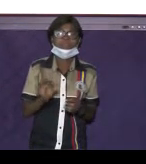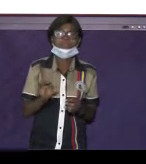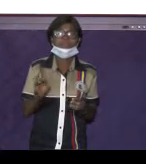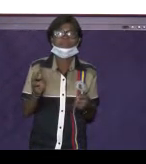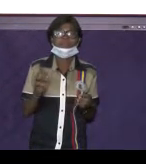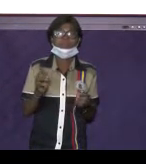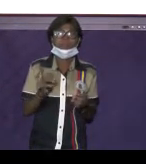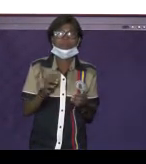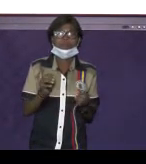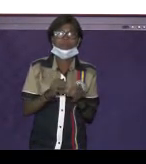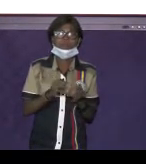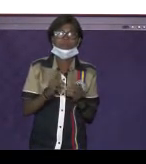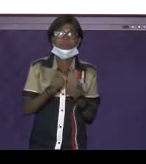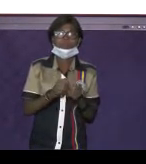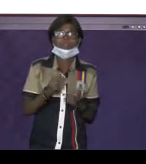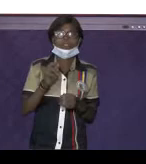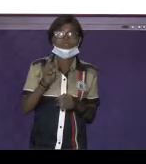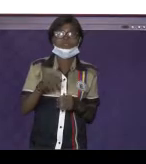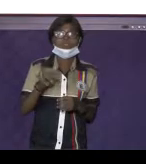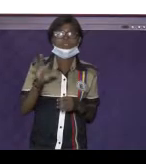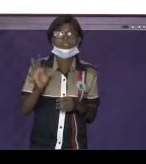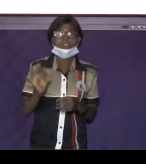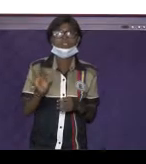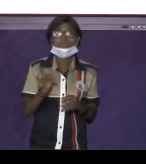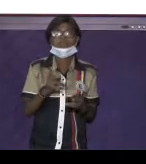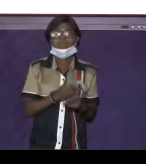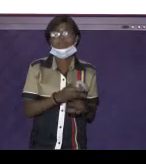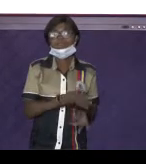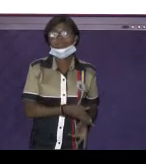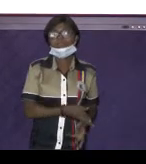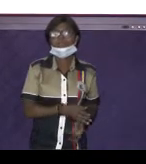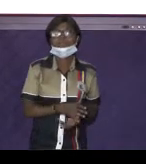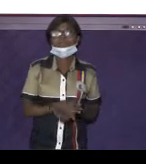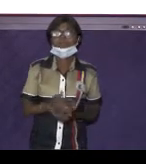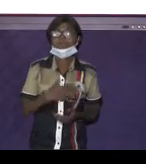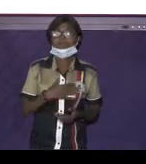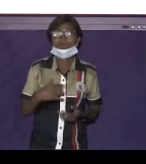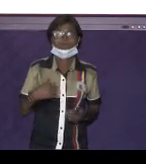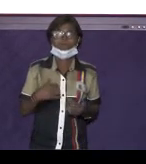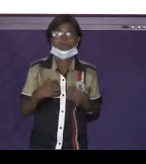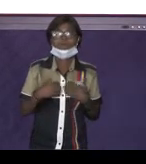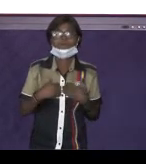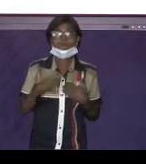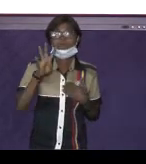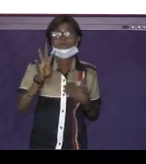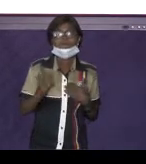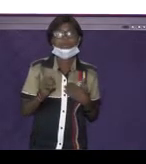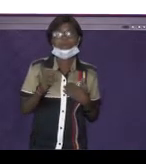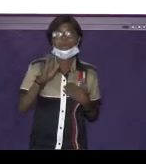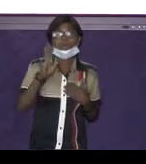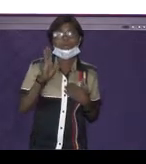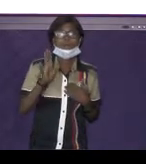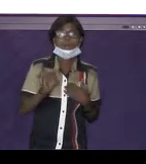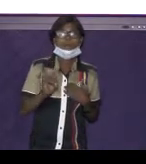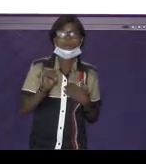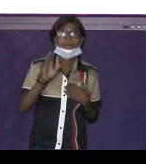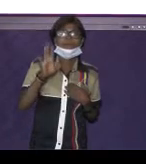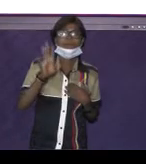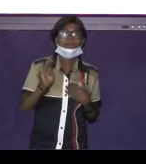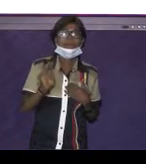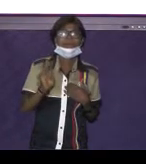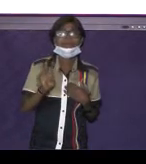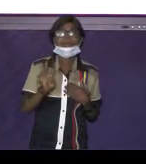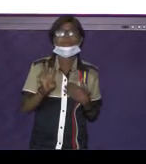will be 29. Okay, so keep 29 for me. And then we have the 4 by 4, the bigger